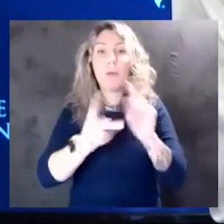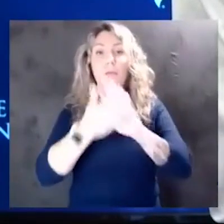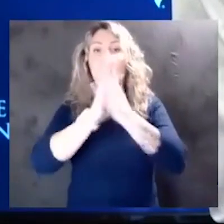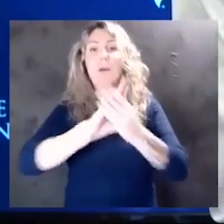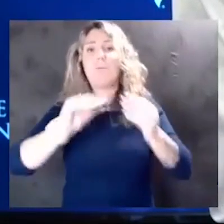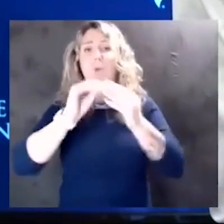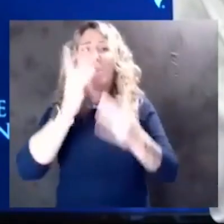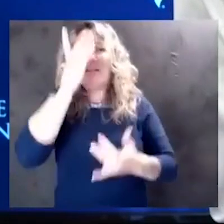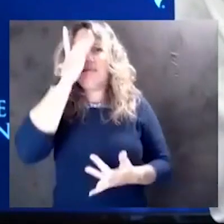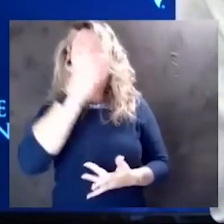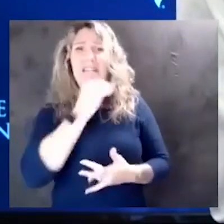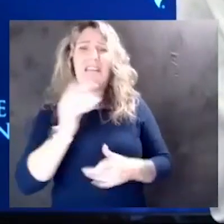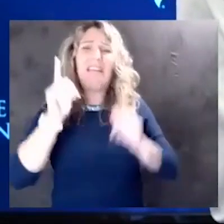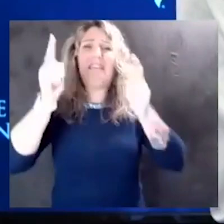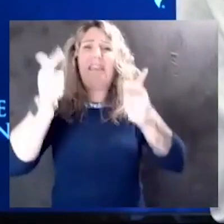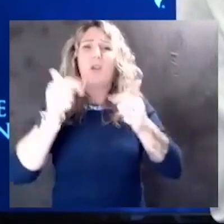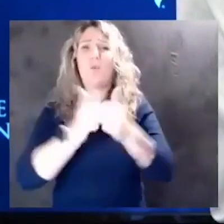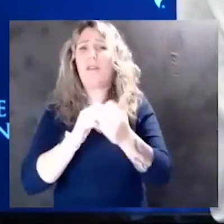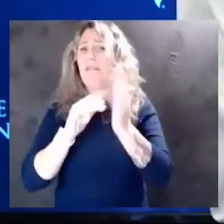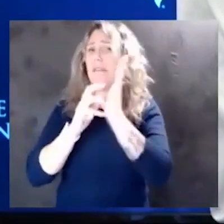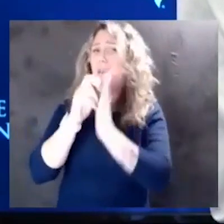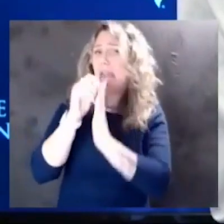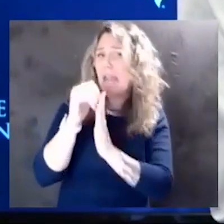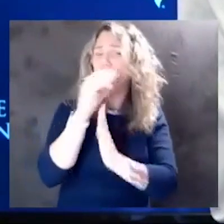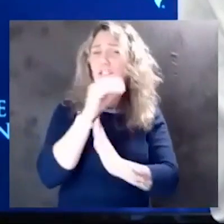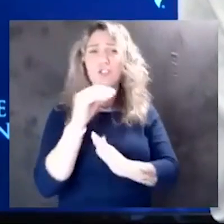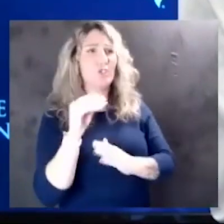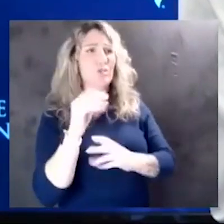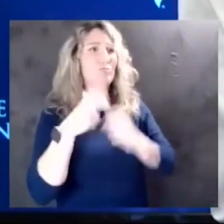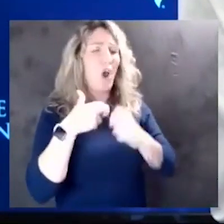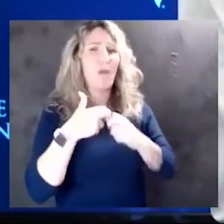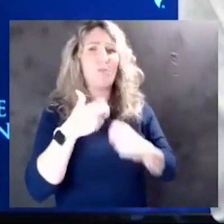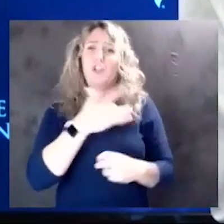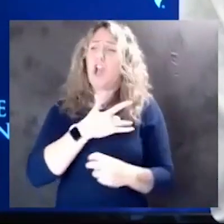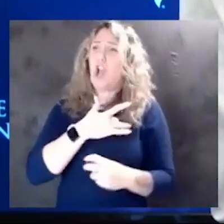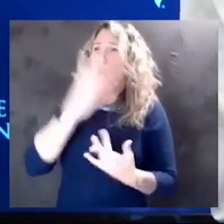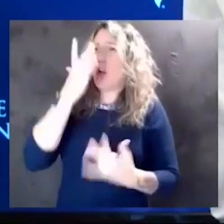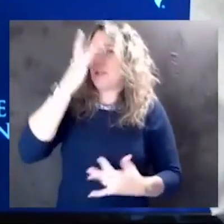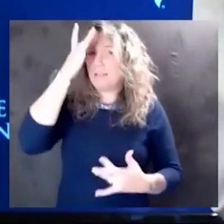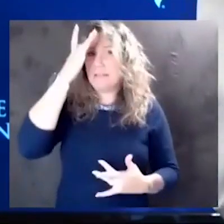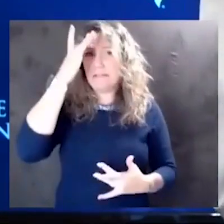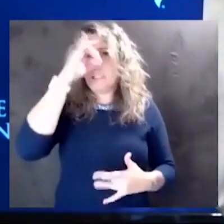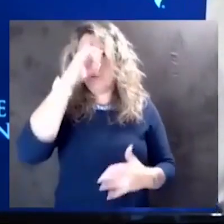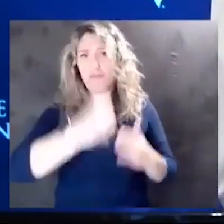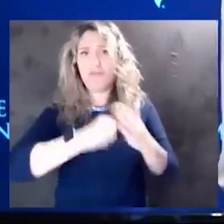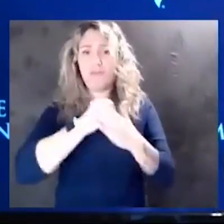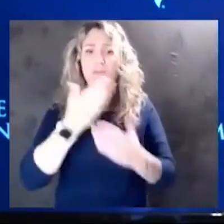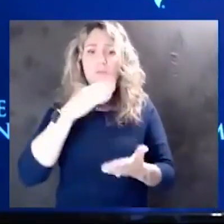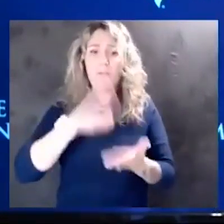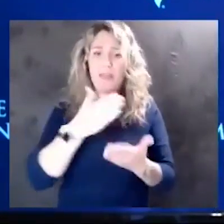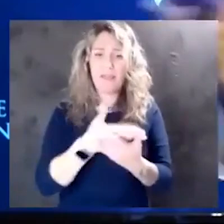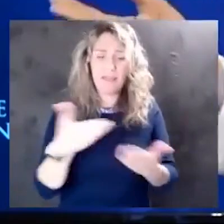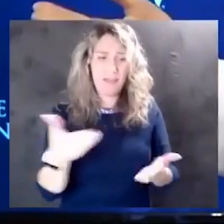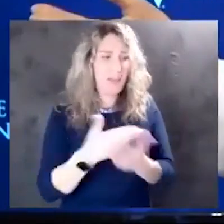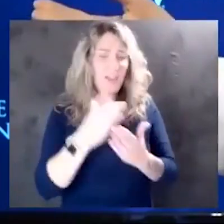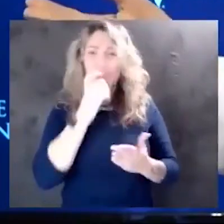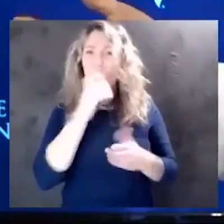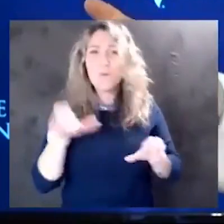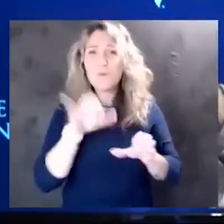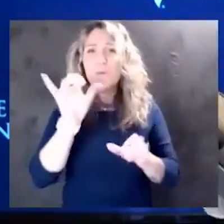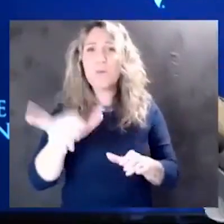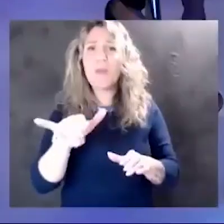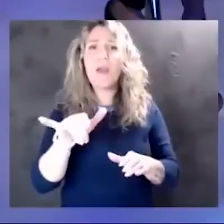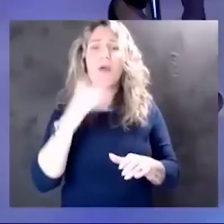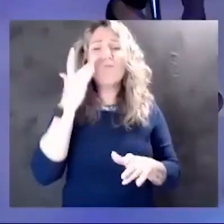their cancers, they came later with their problem, their heart disease and their strokes, and that was a really bad thing. So don't do that, because we keep you safe. Micholee, would you